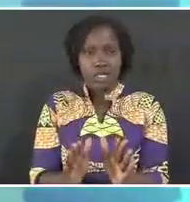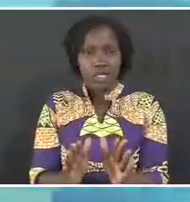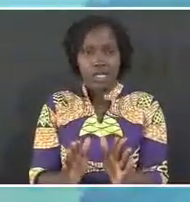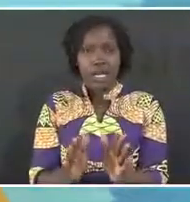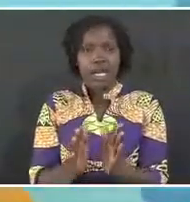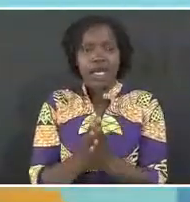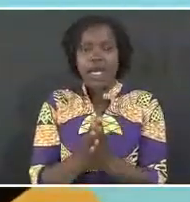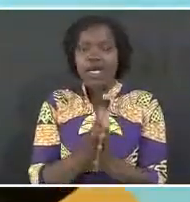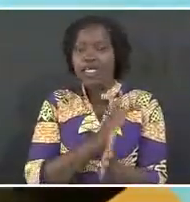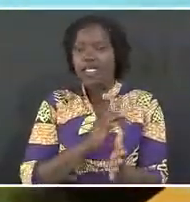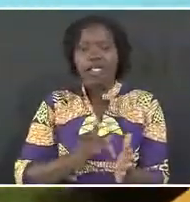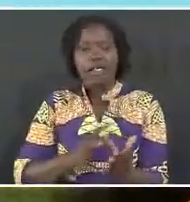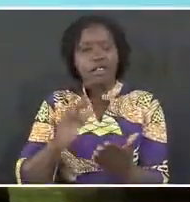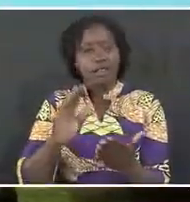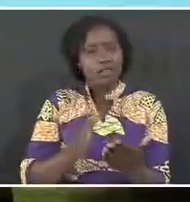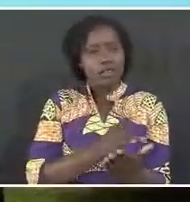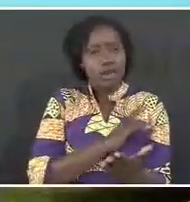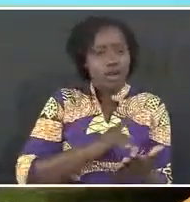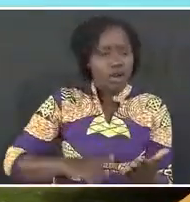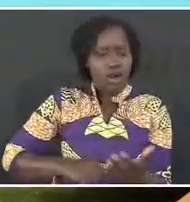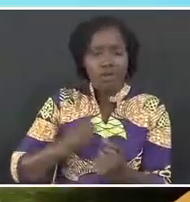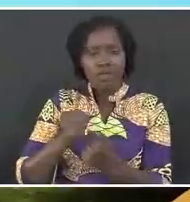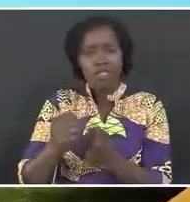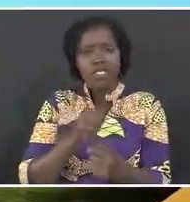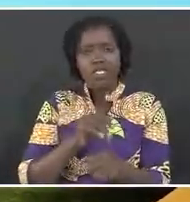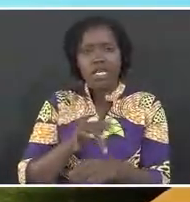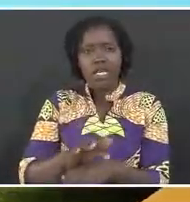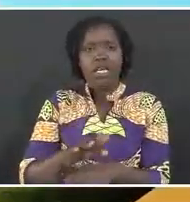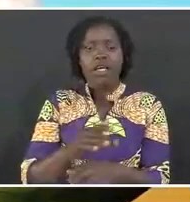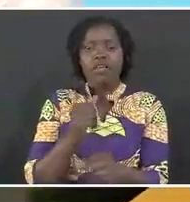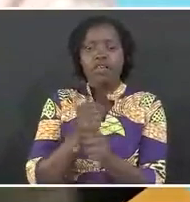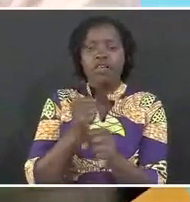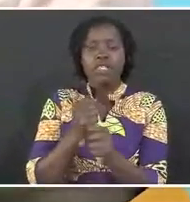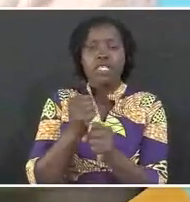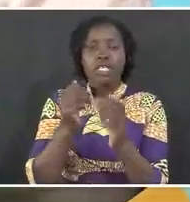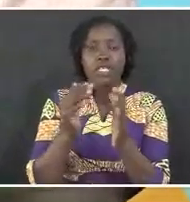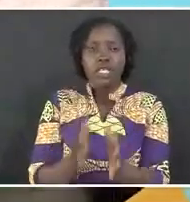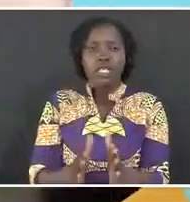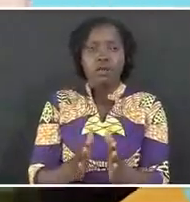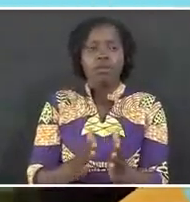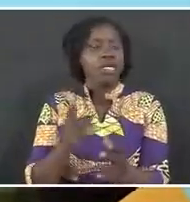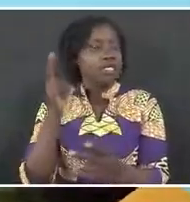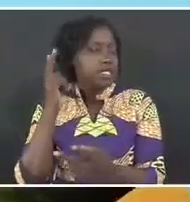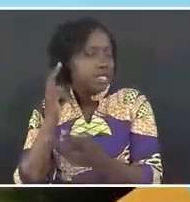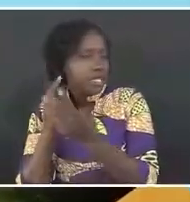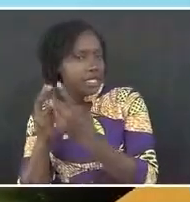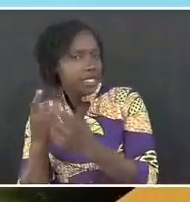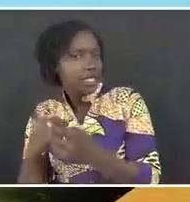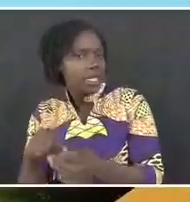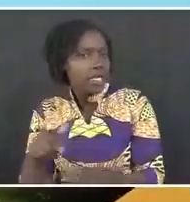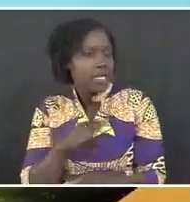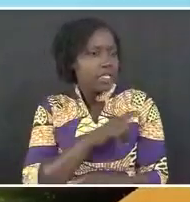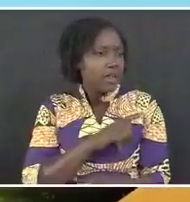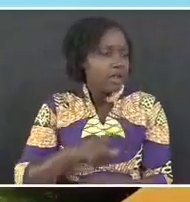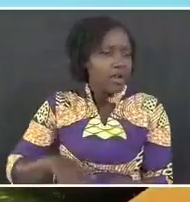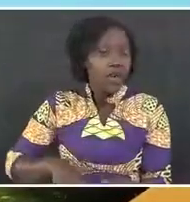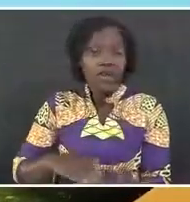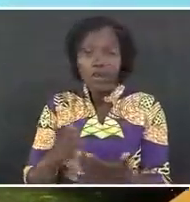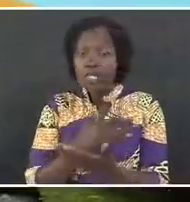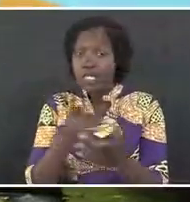And we always sing, Lord of harvest, send forth reapers. Don't we sing